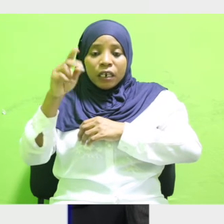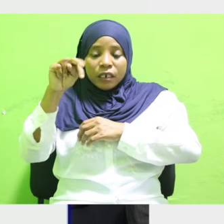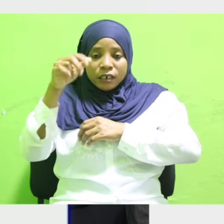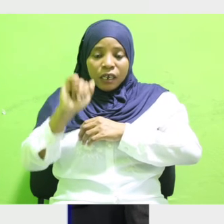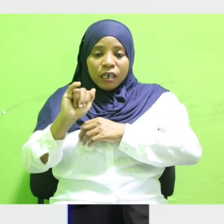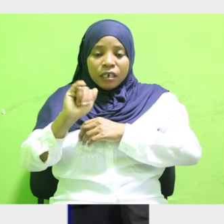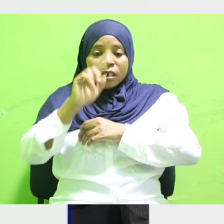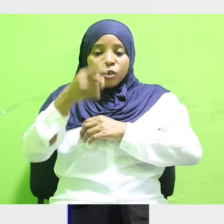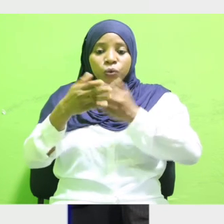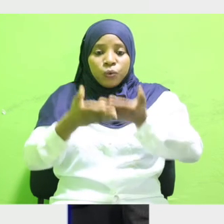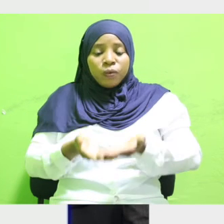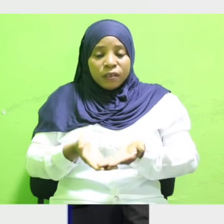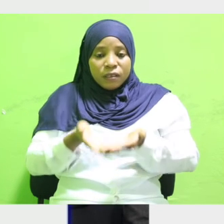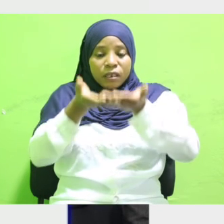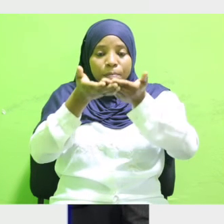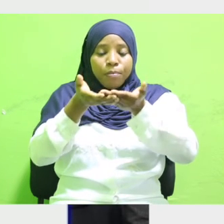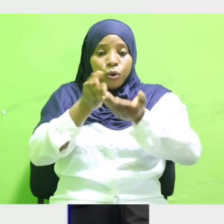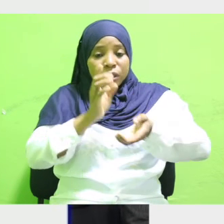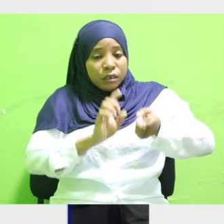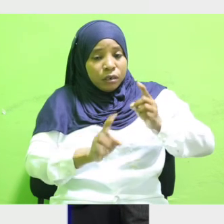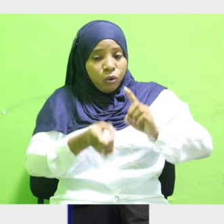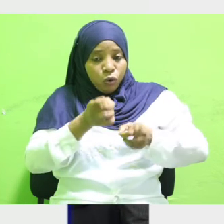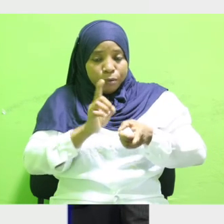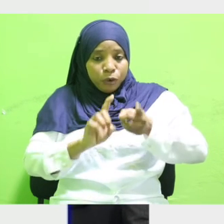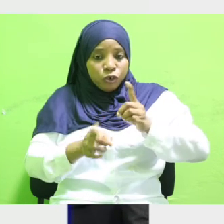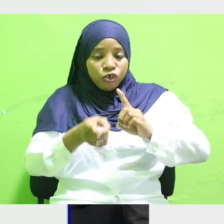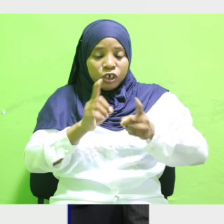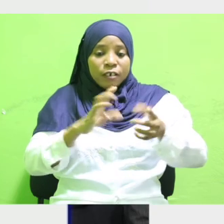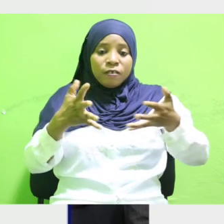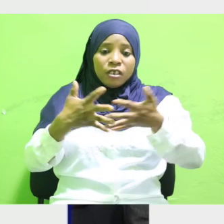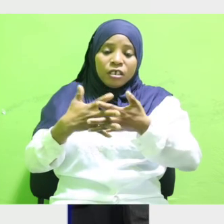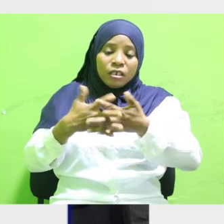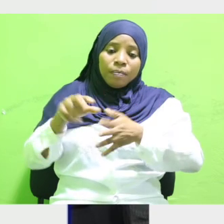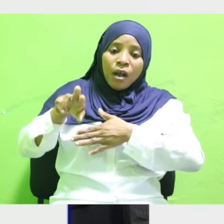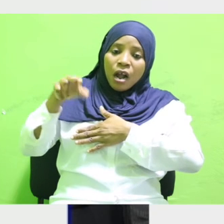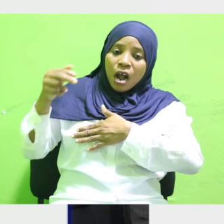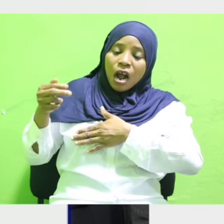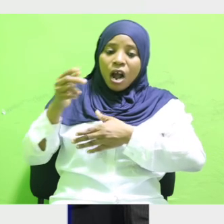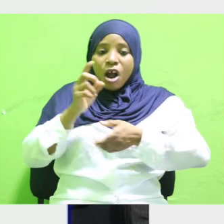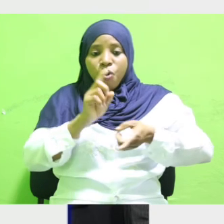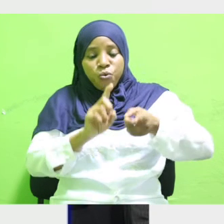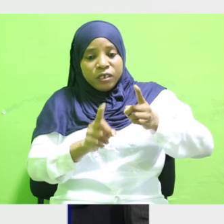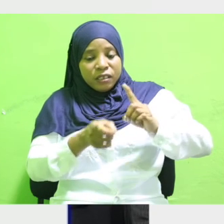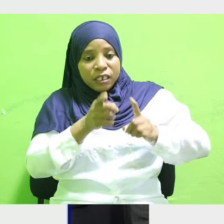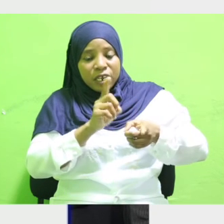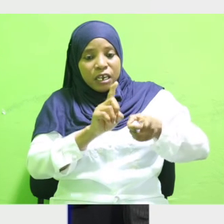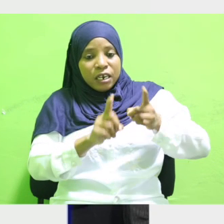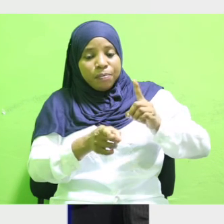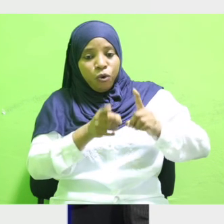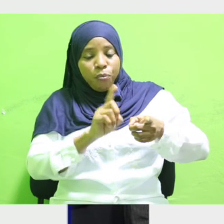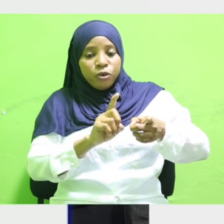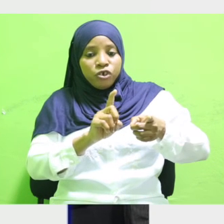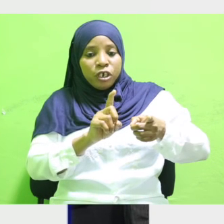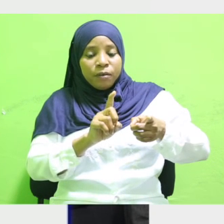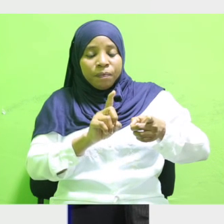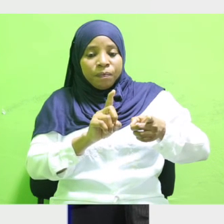a support system or a locomotion system or even a protection system, but also it